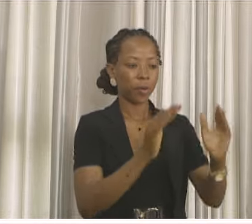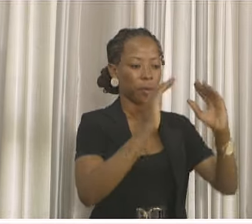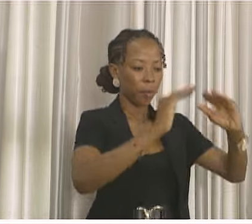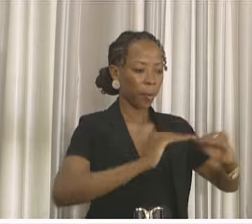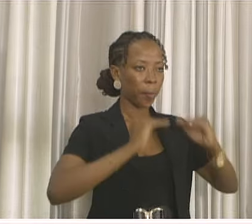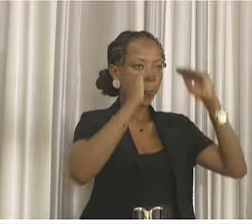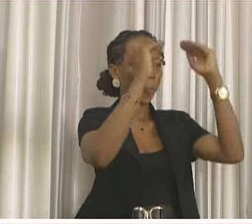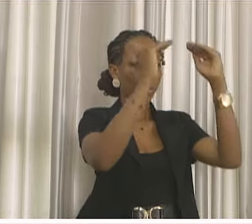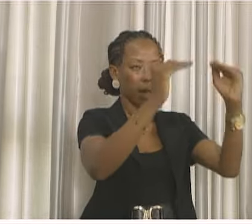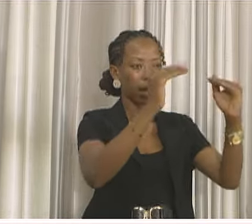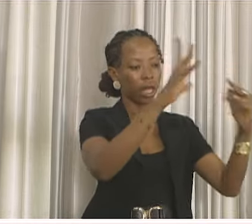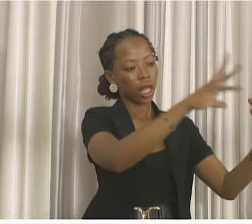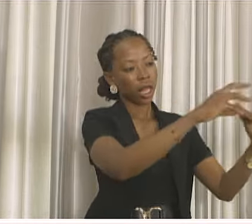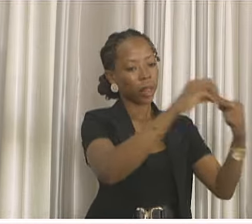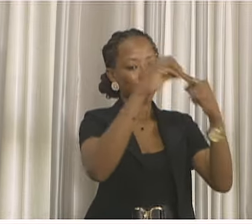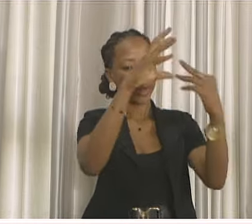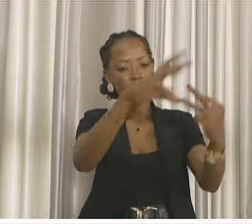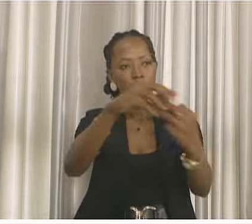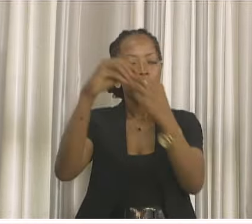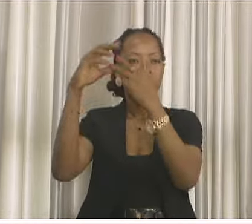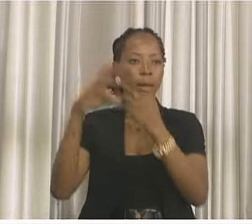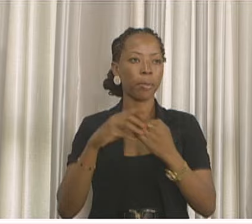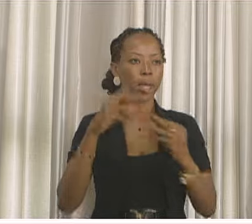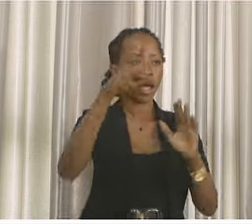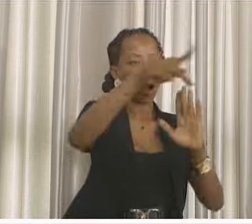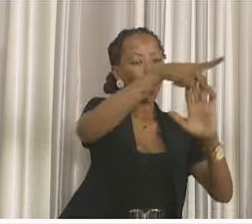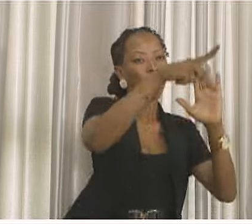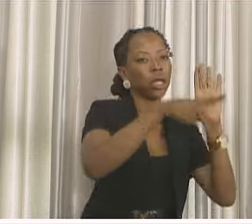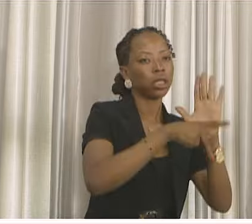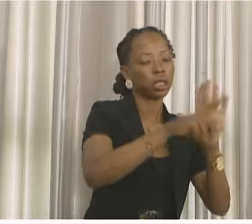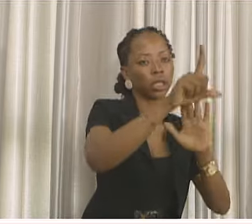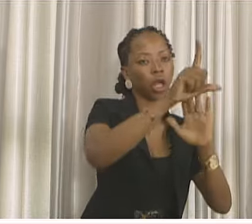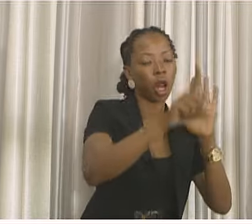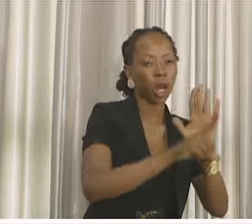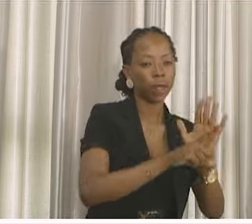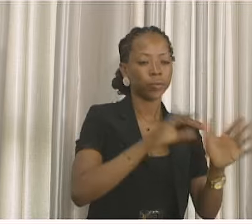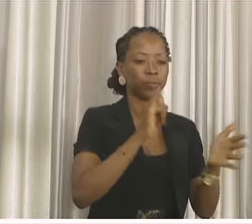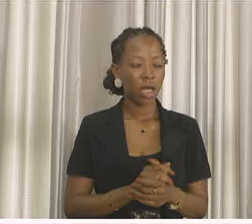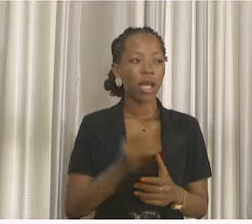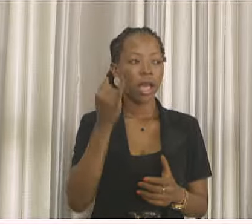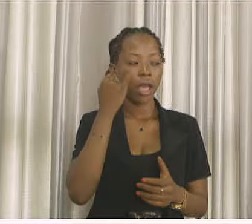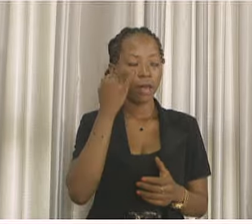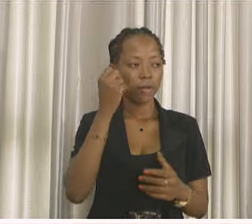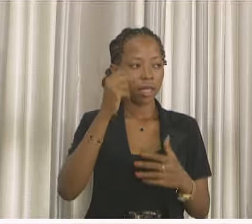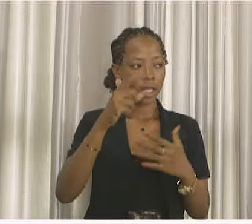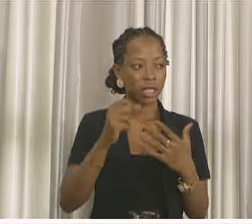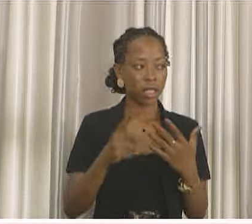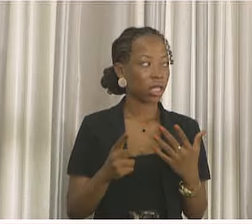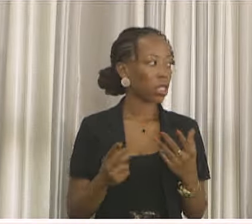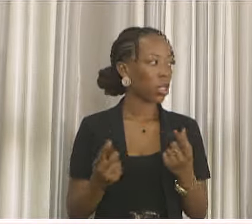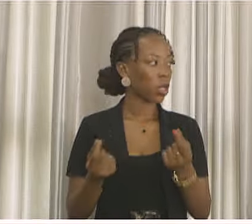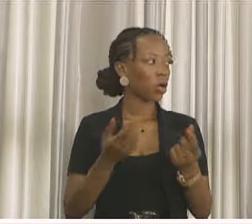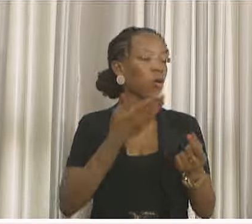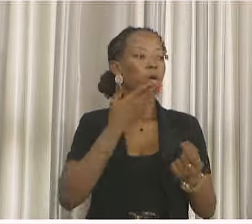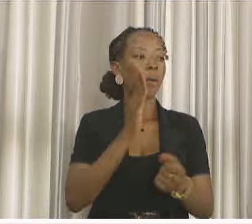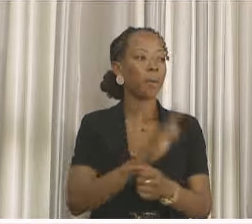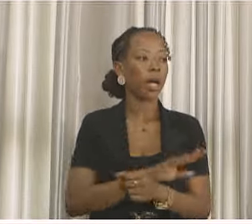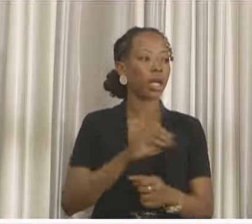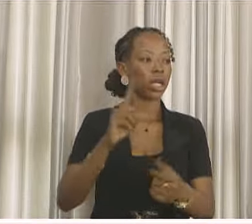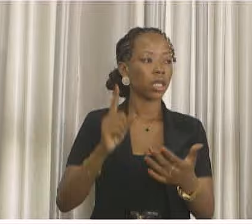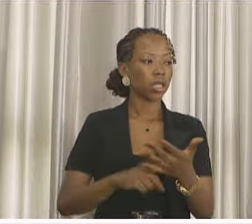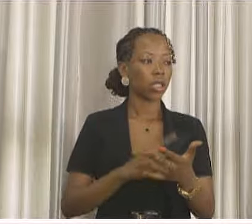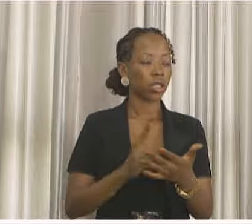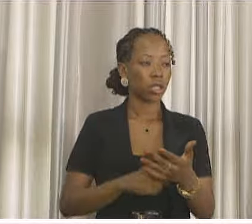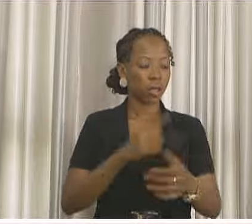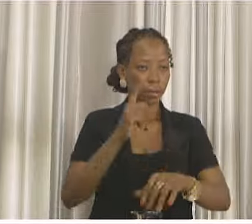identify programs and policies where they go into these targets. Sometimes you either change